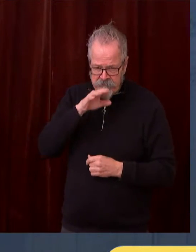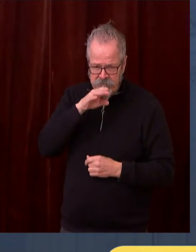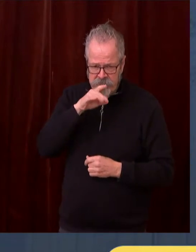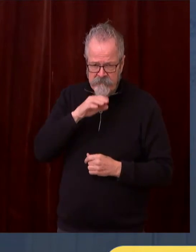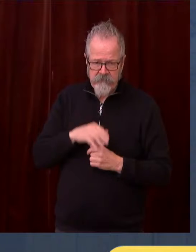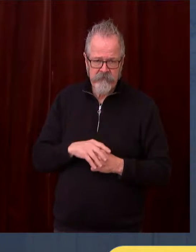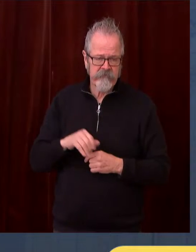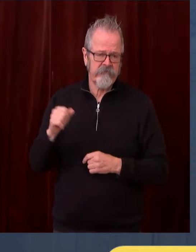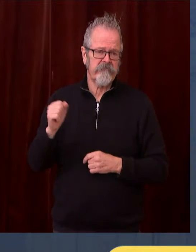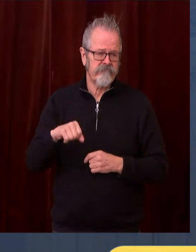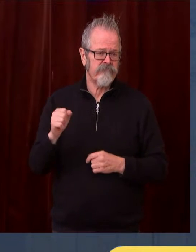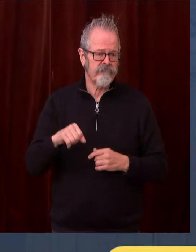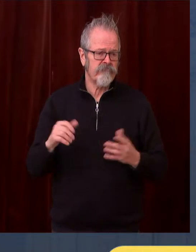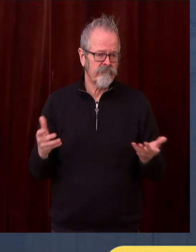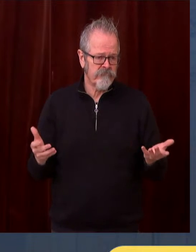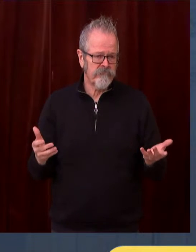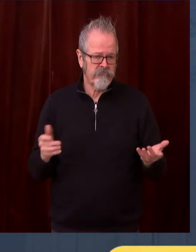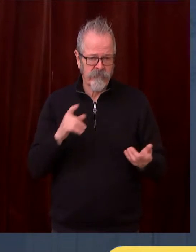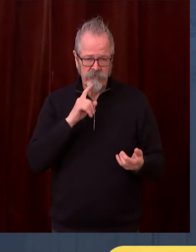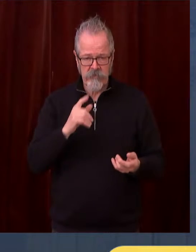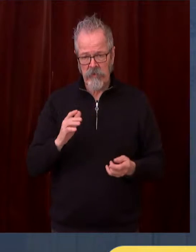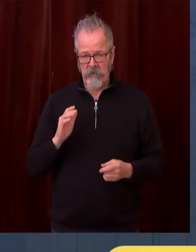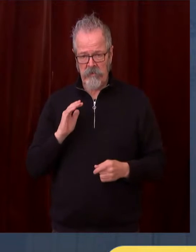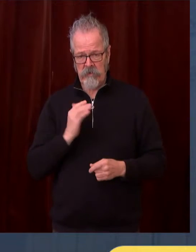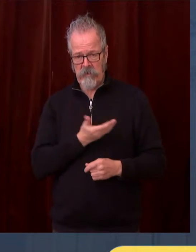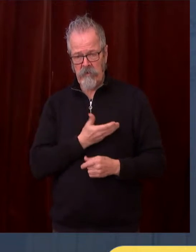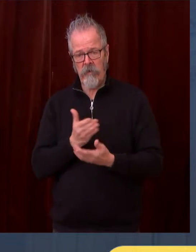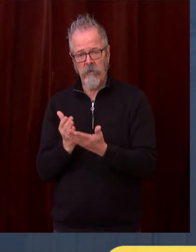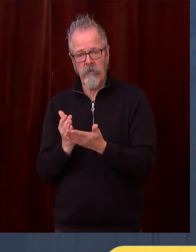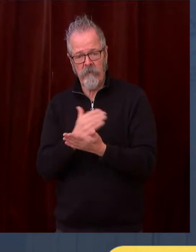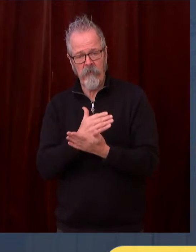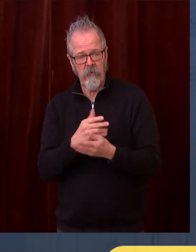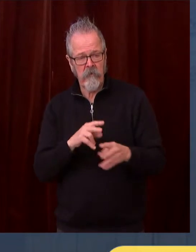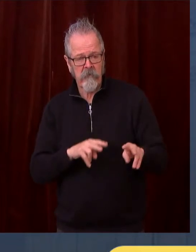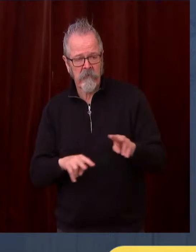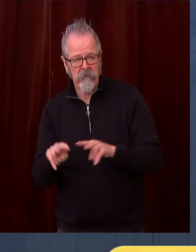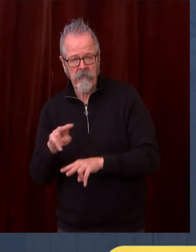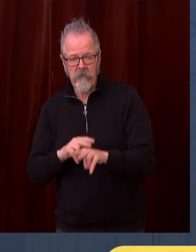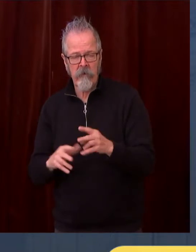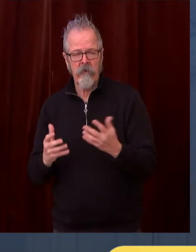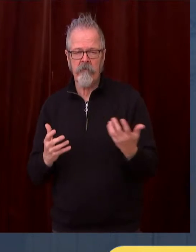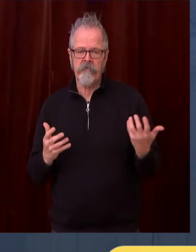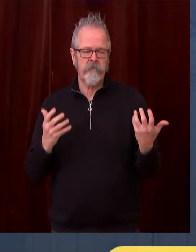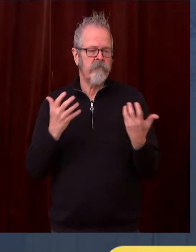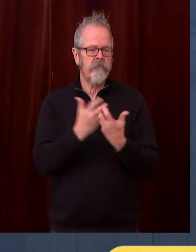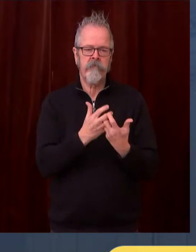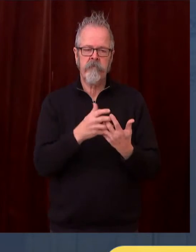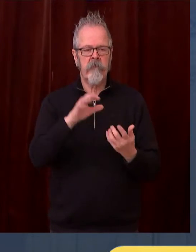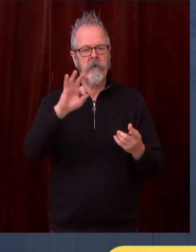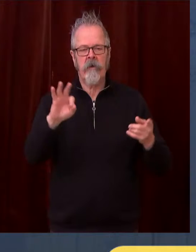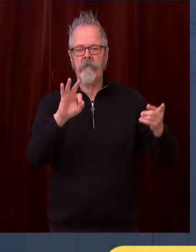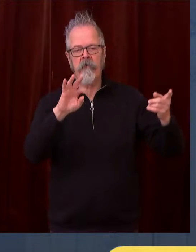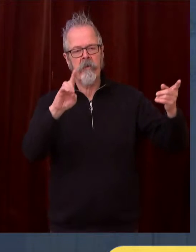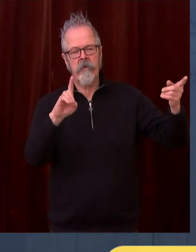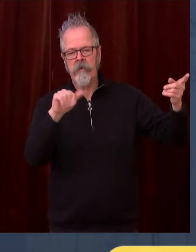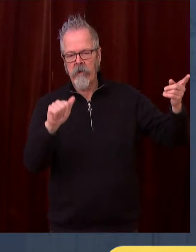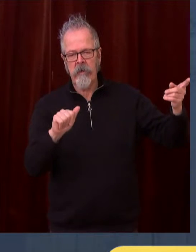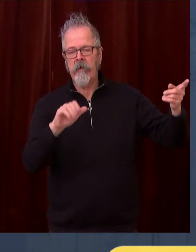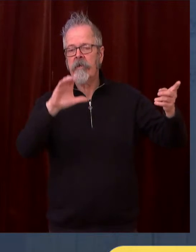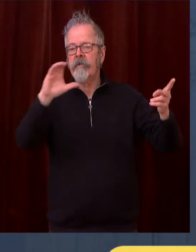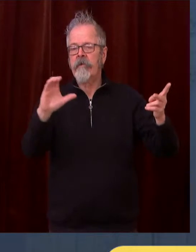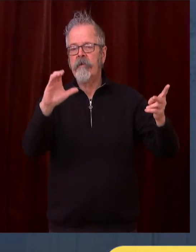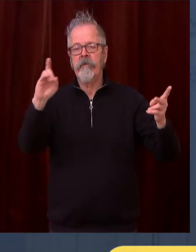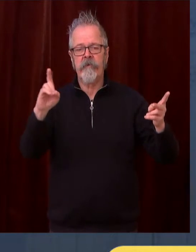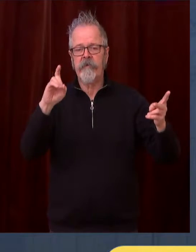high standards of transparency, objectivity, and evidence-based decision-making. It was completely